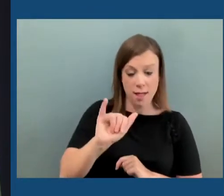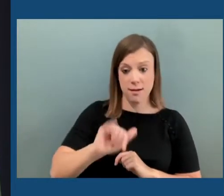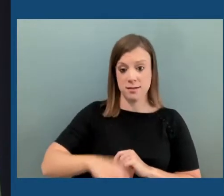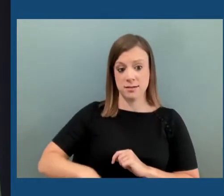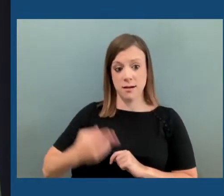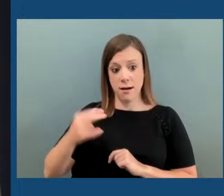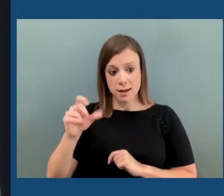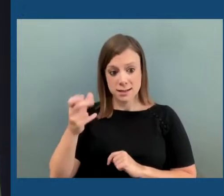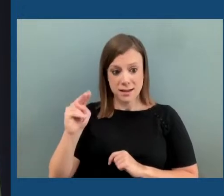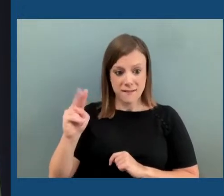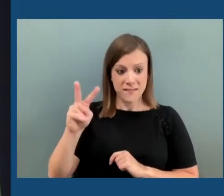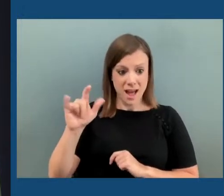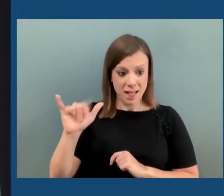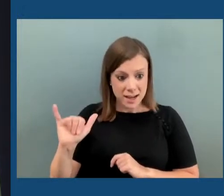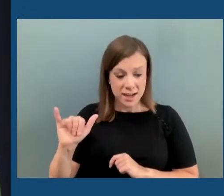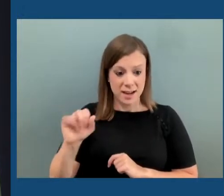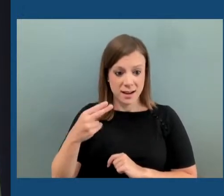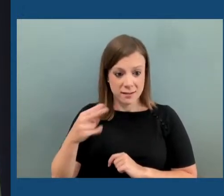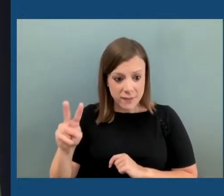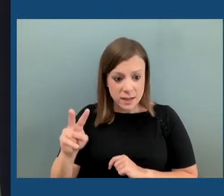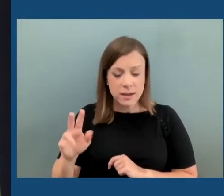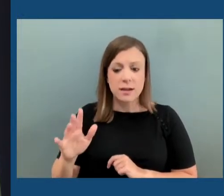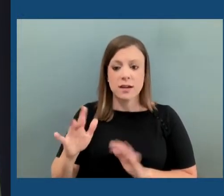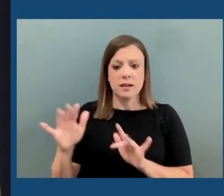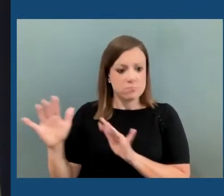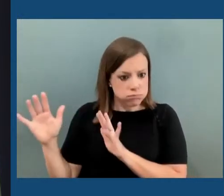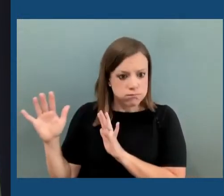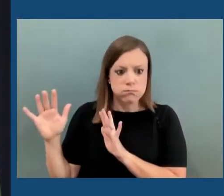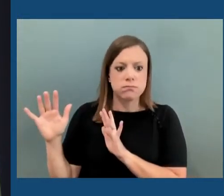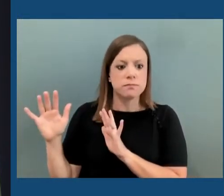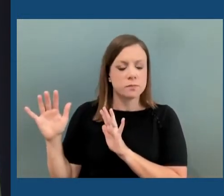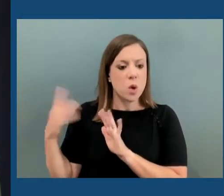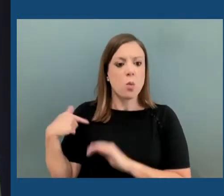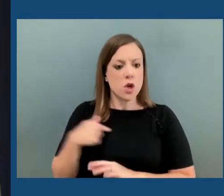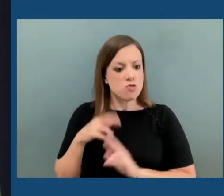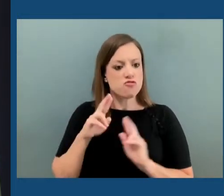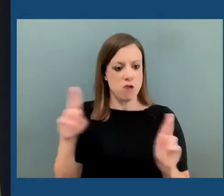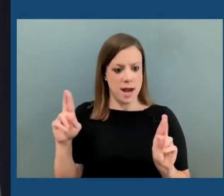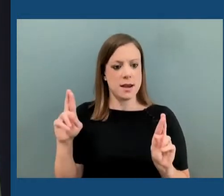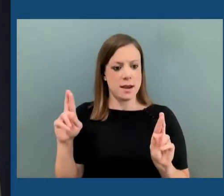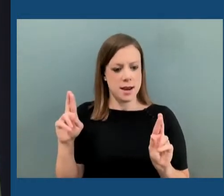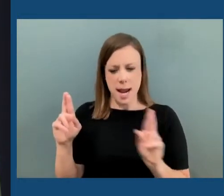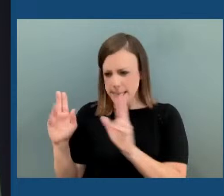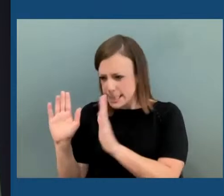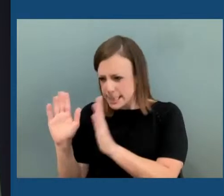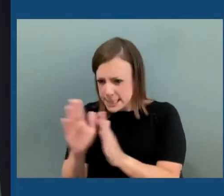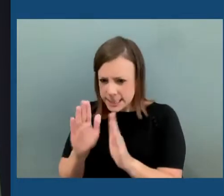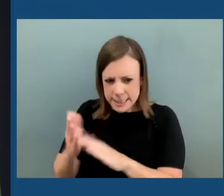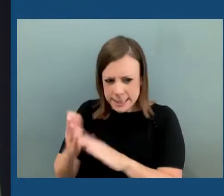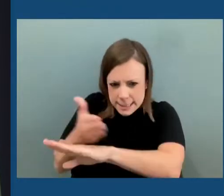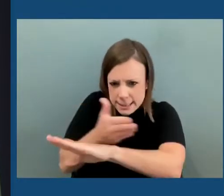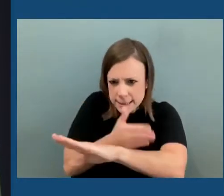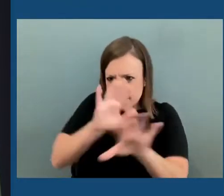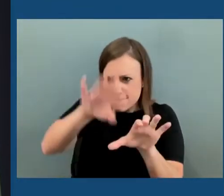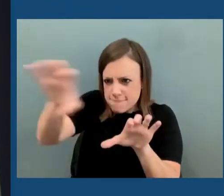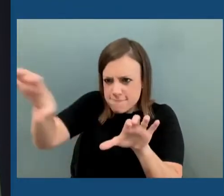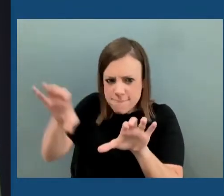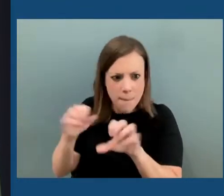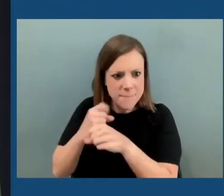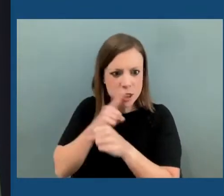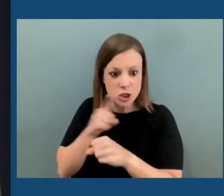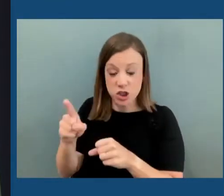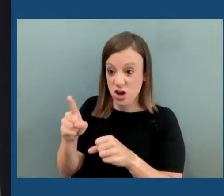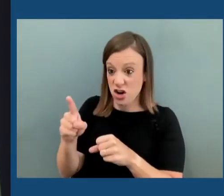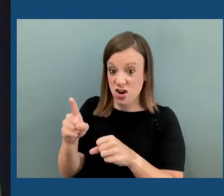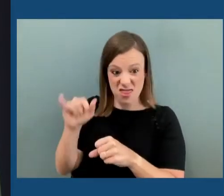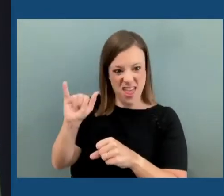Valley. We are ready and preparing to make sure that this front door for New